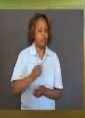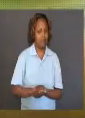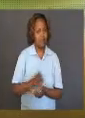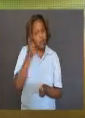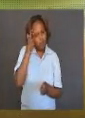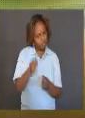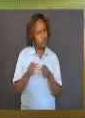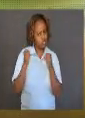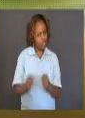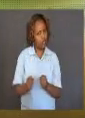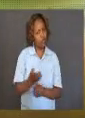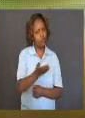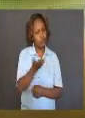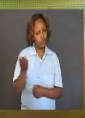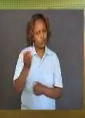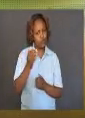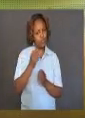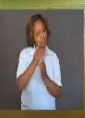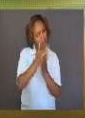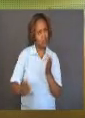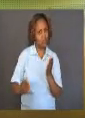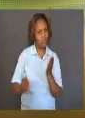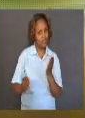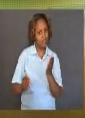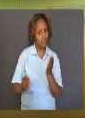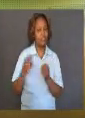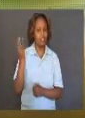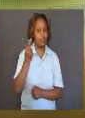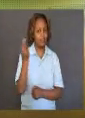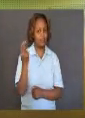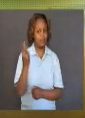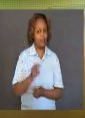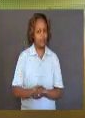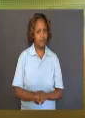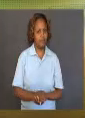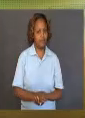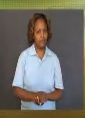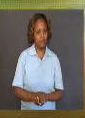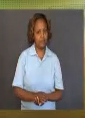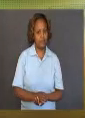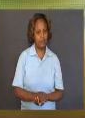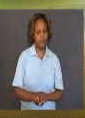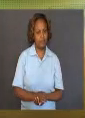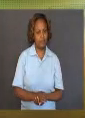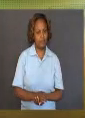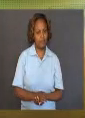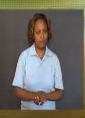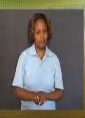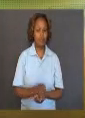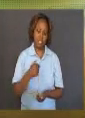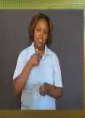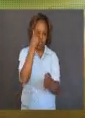you remember what some of these benefits are? I